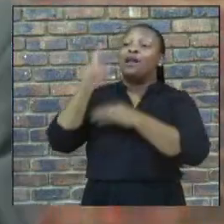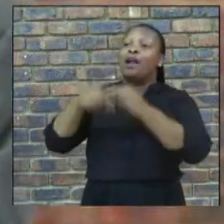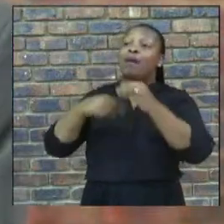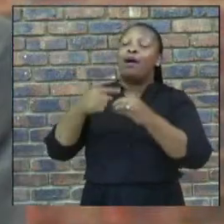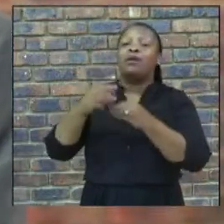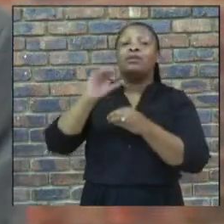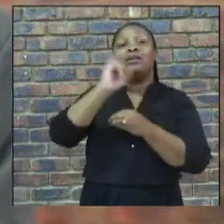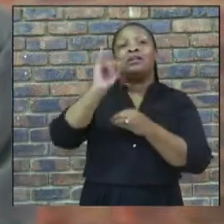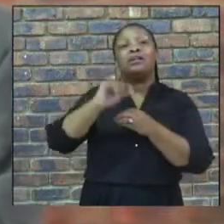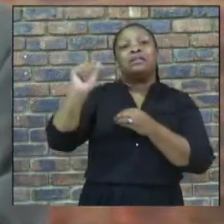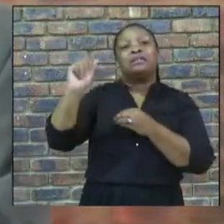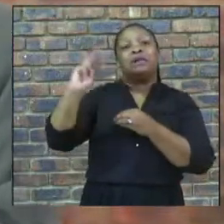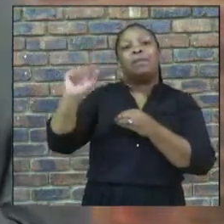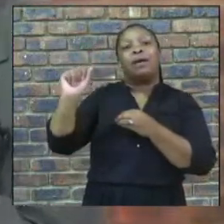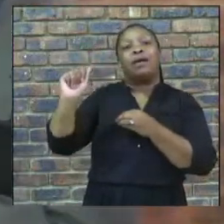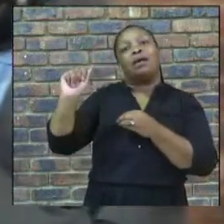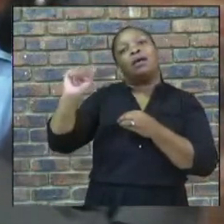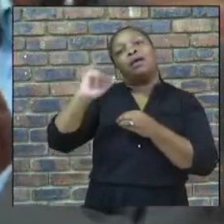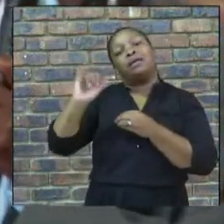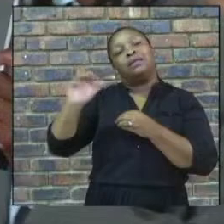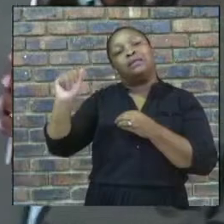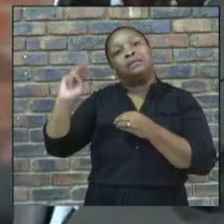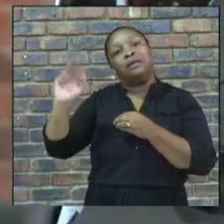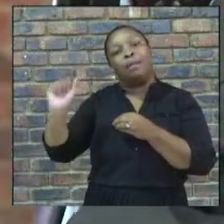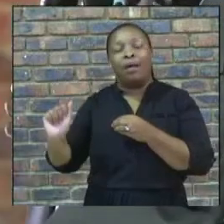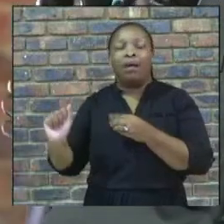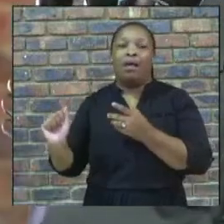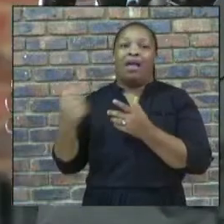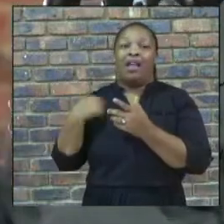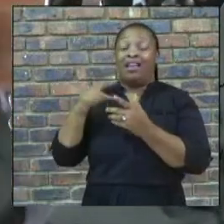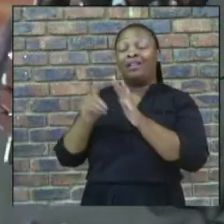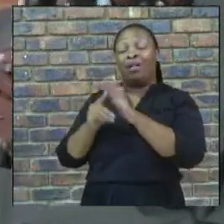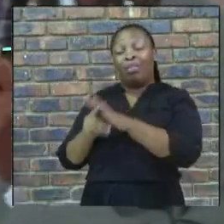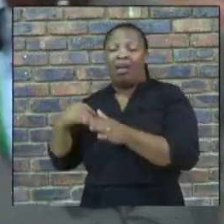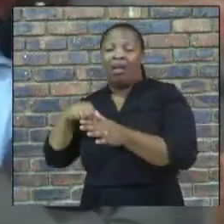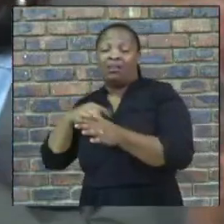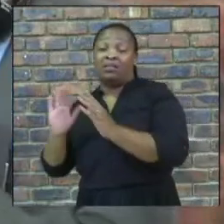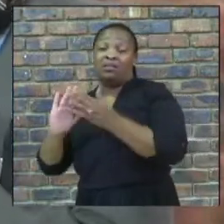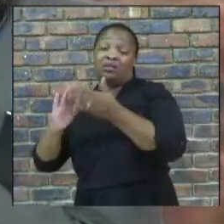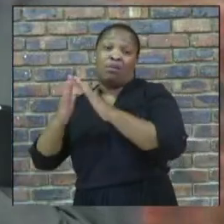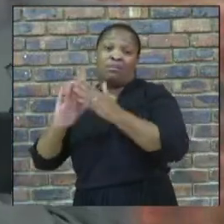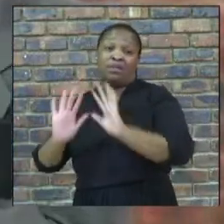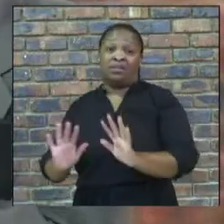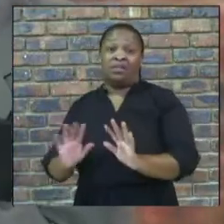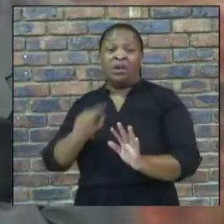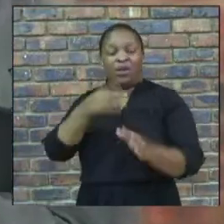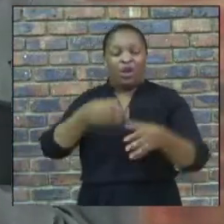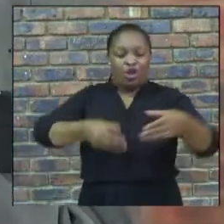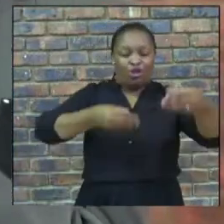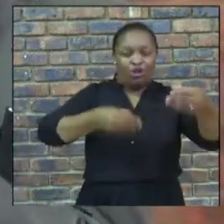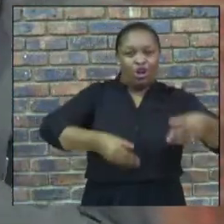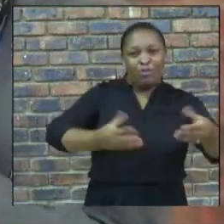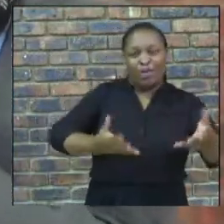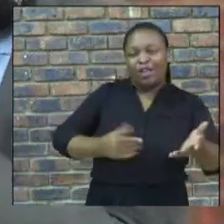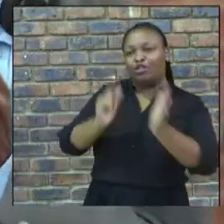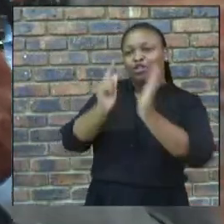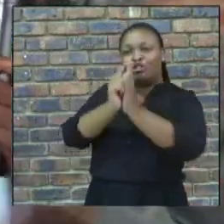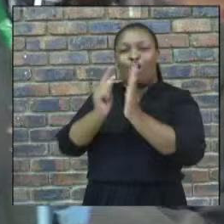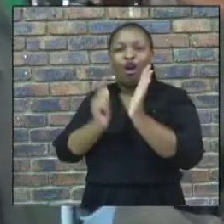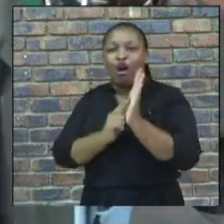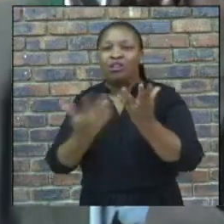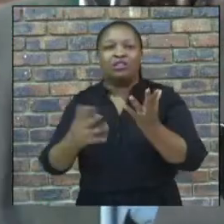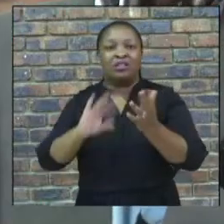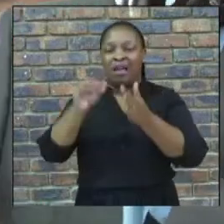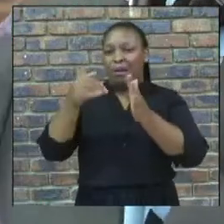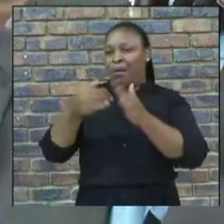of the very same thing of undermining the communities whilst you are preparing documents or laws about